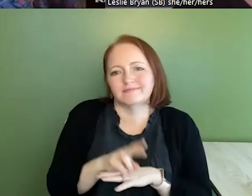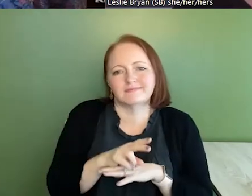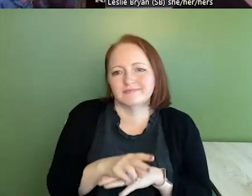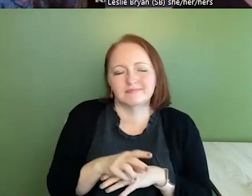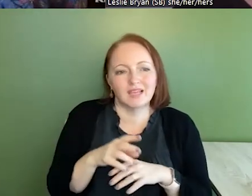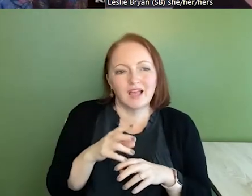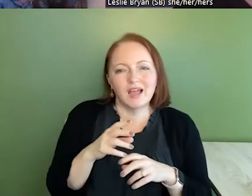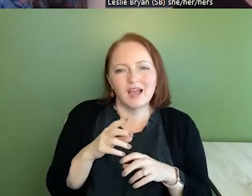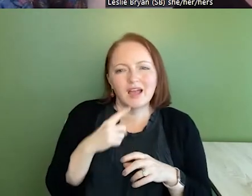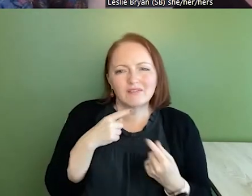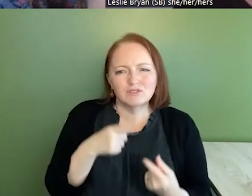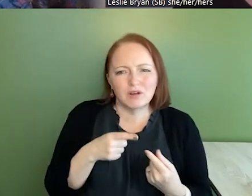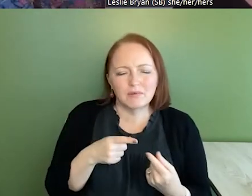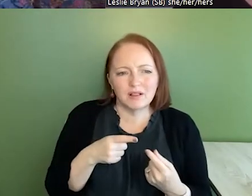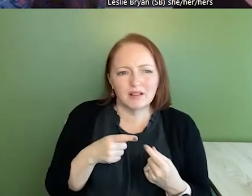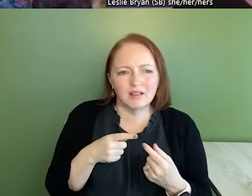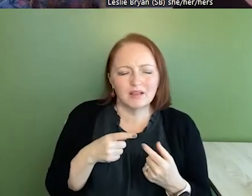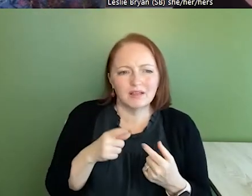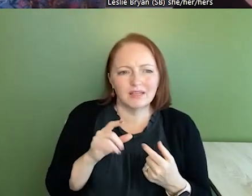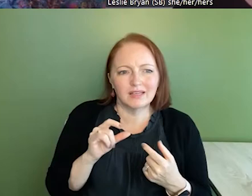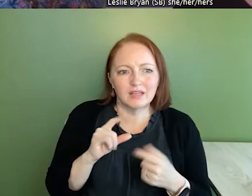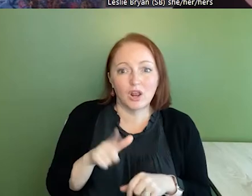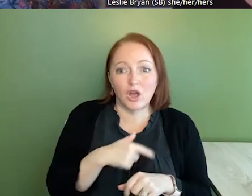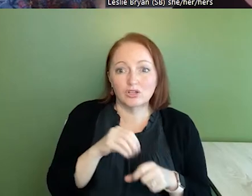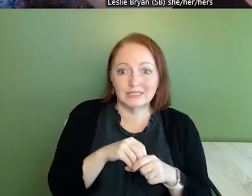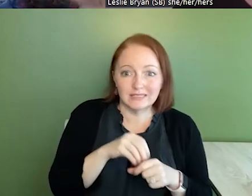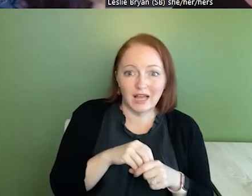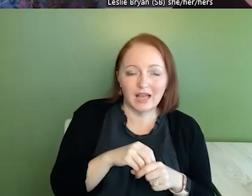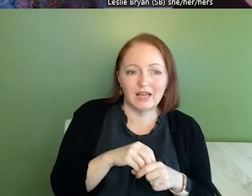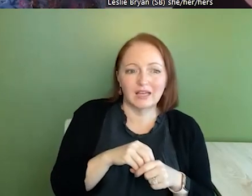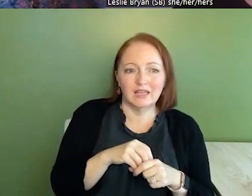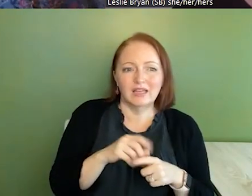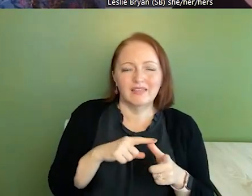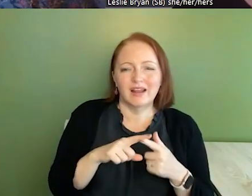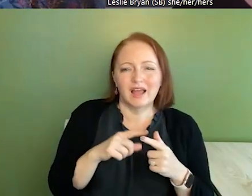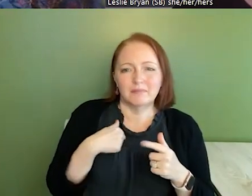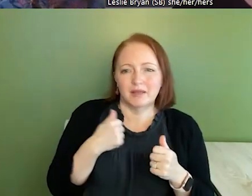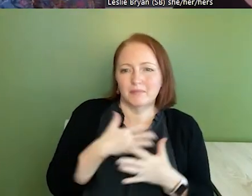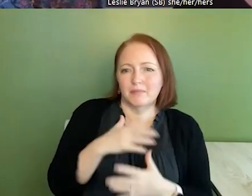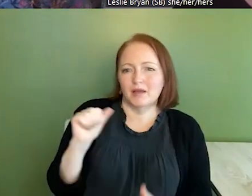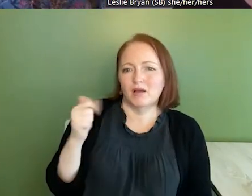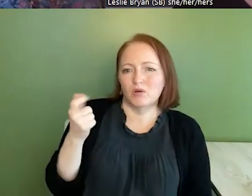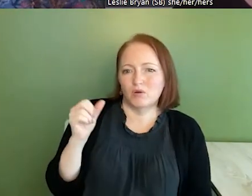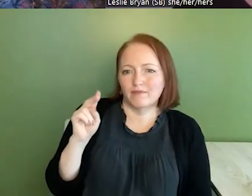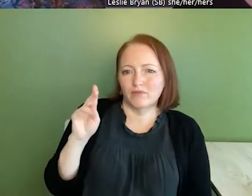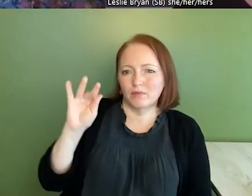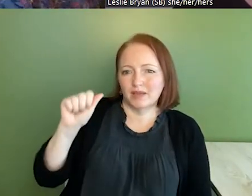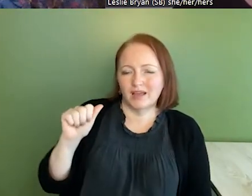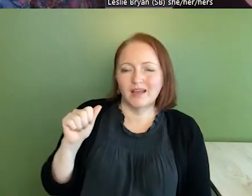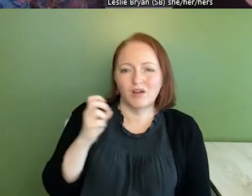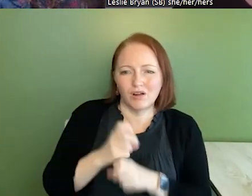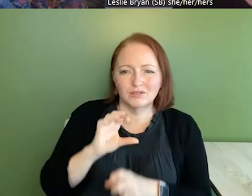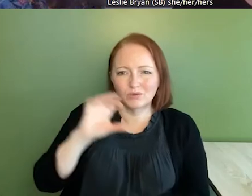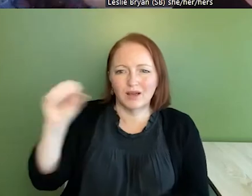trouble where if the longer I'm inside, I get a little bit agoraphobic. And it makes it very difficult for me to leave.